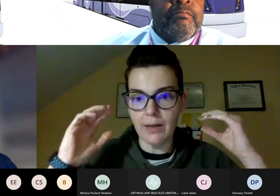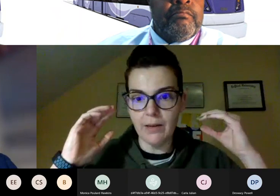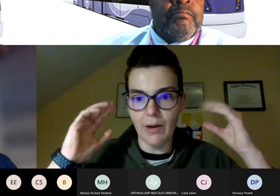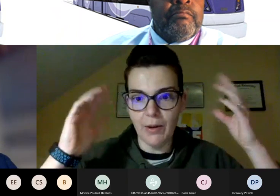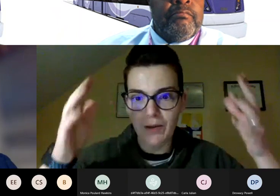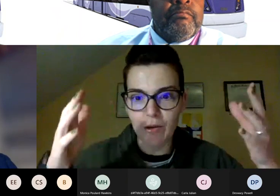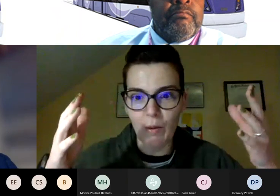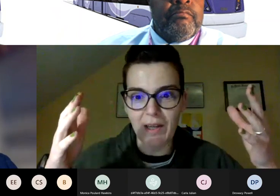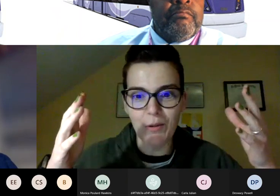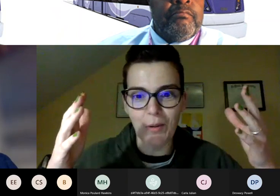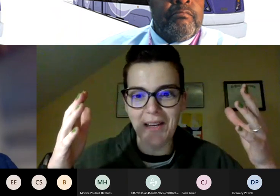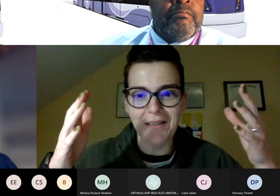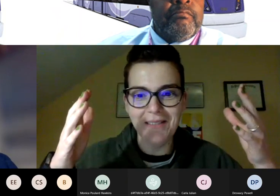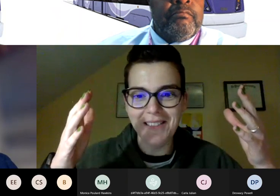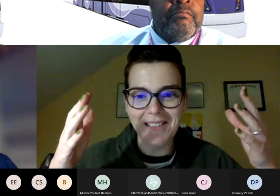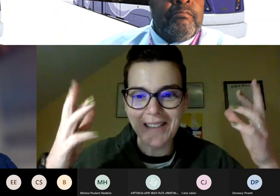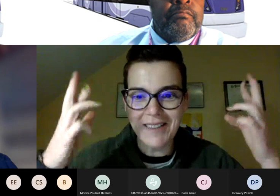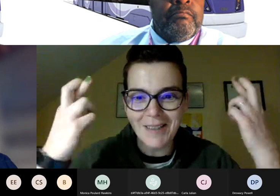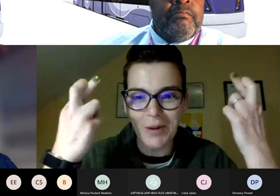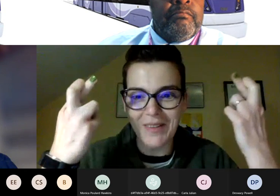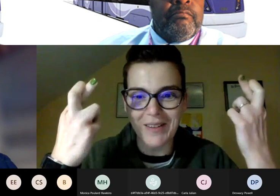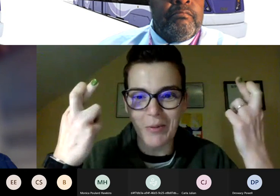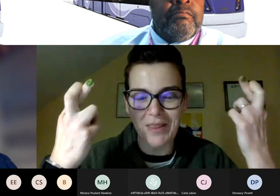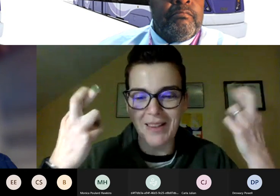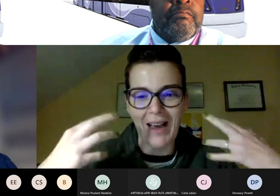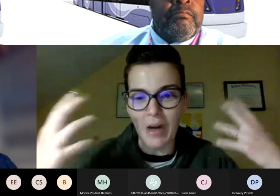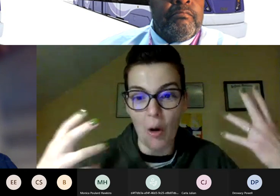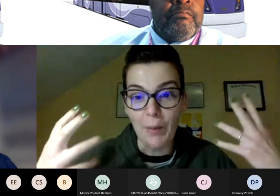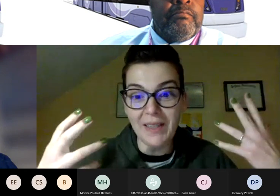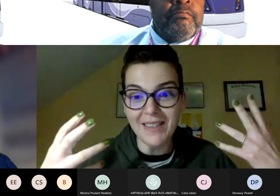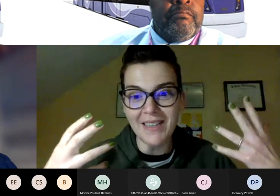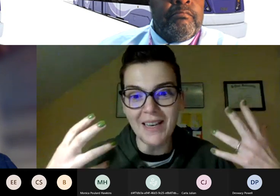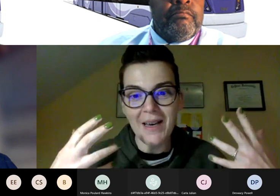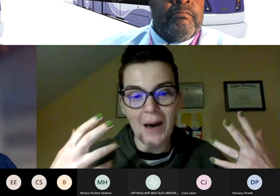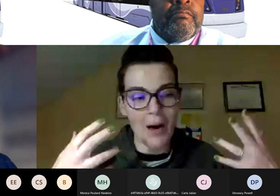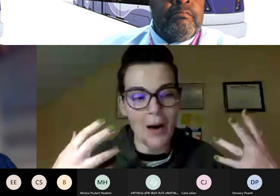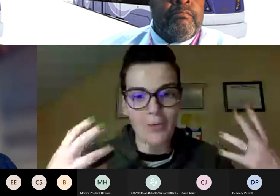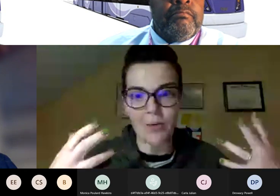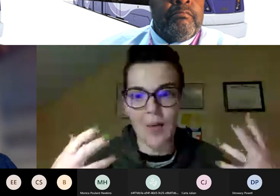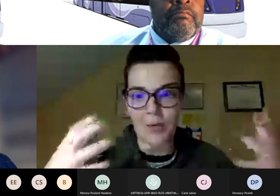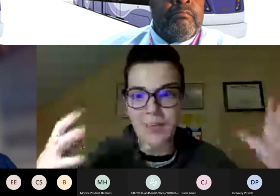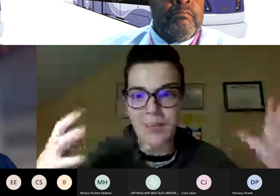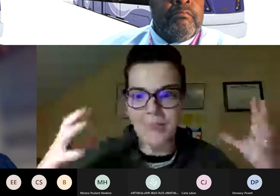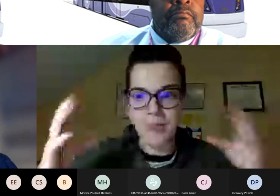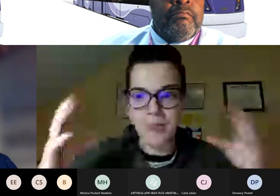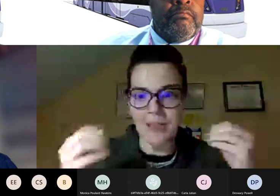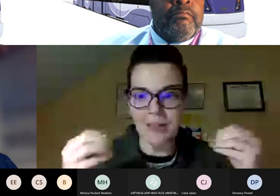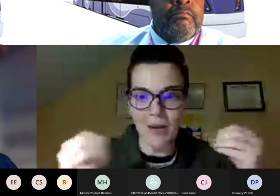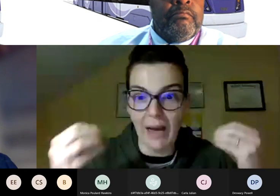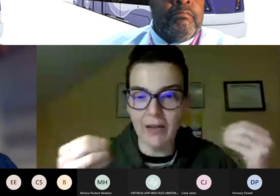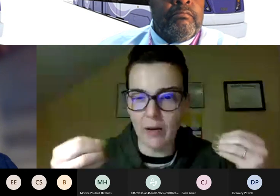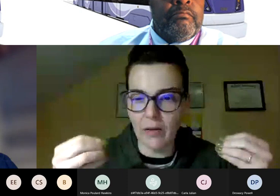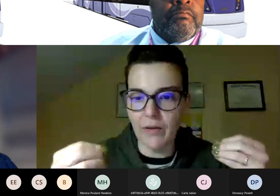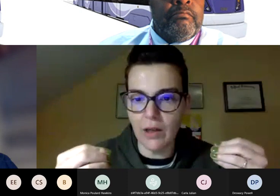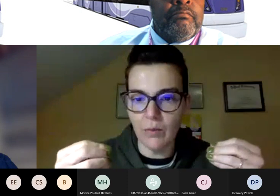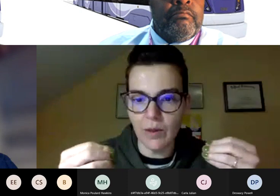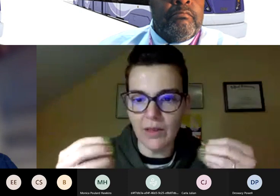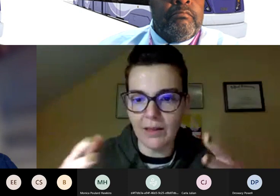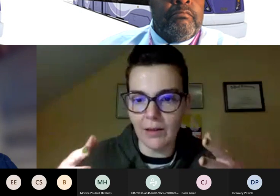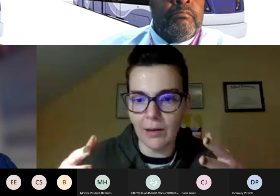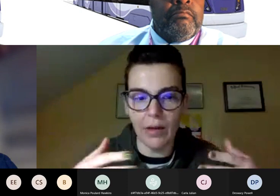construction, but you know, in 2026 when the line opens, so that we can start to imagine